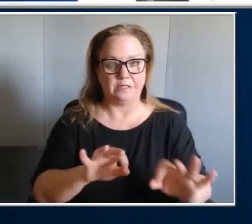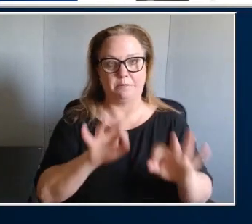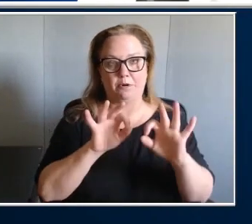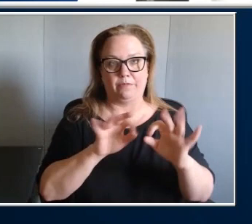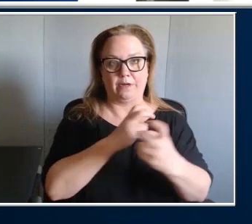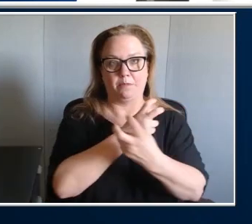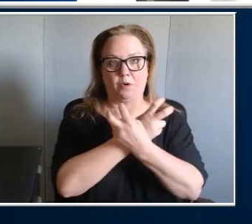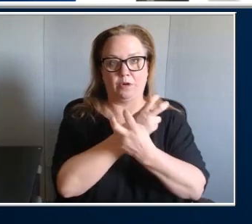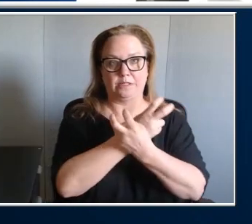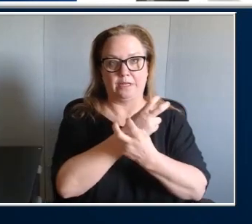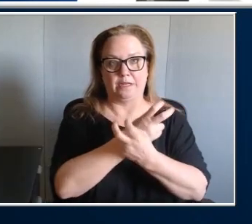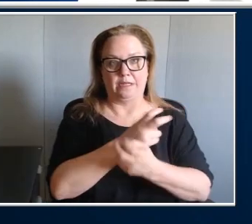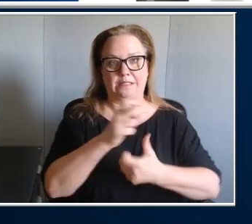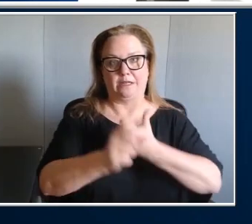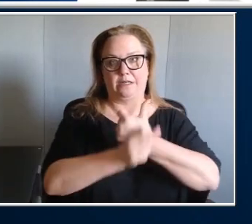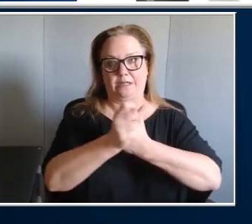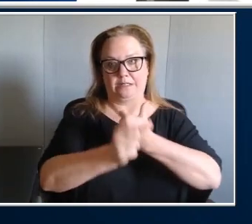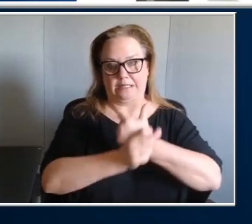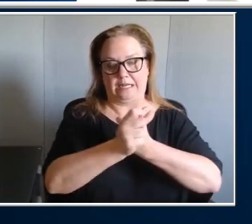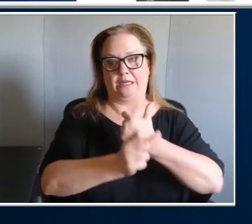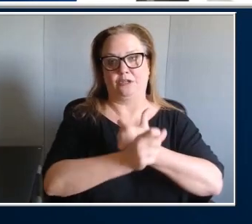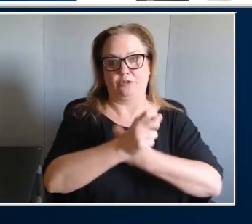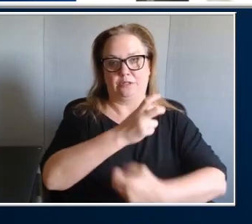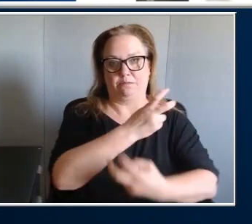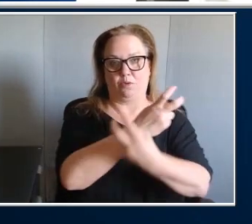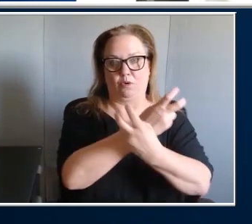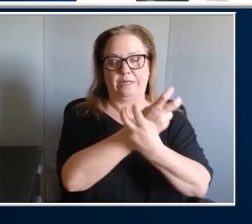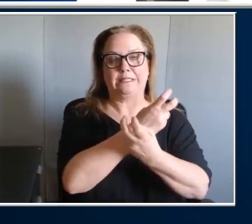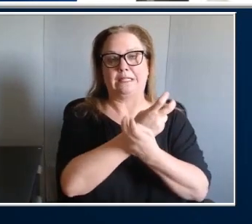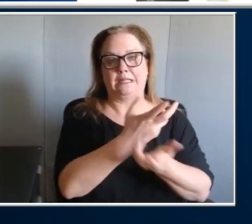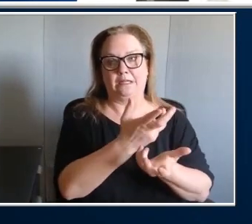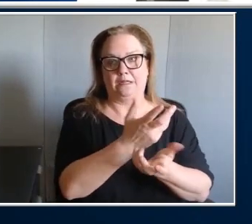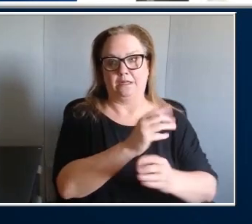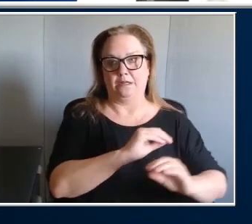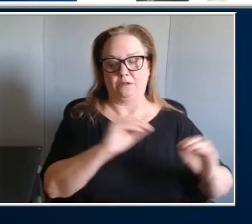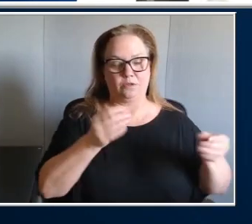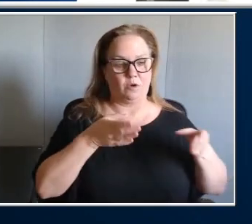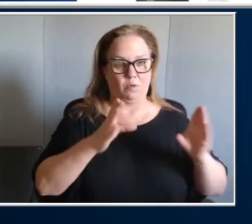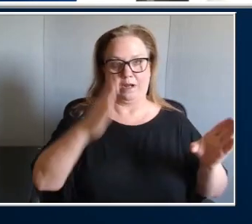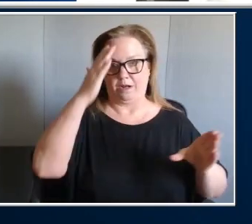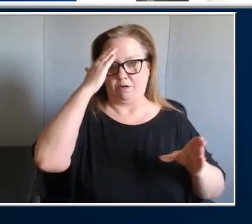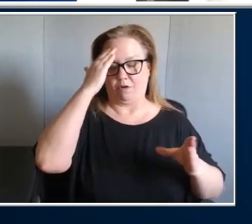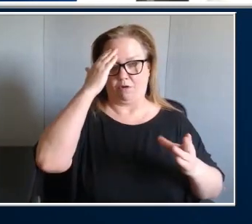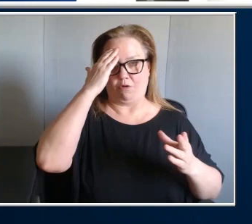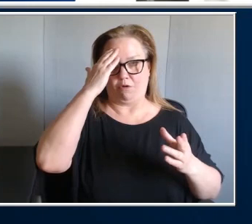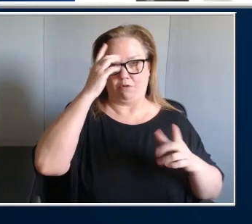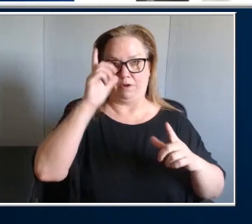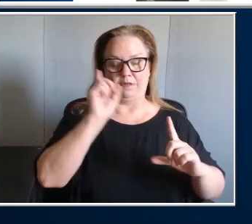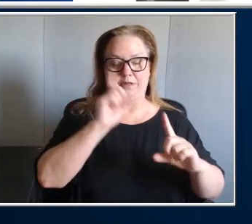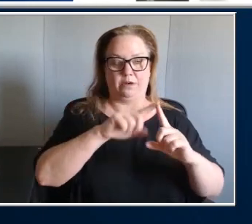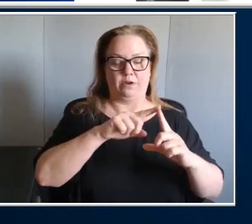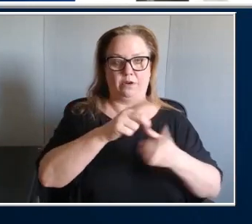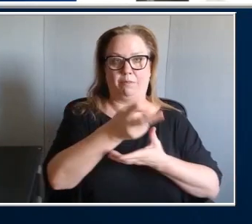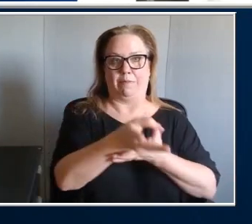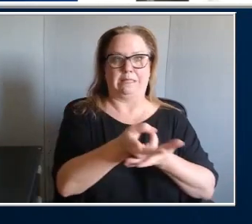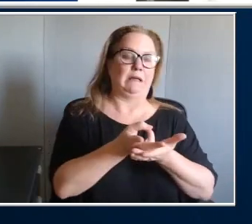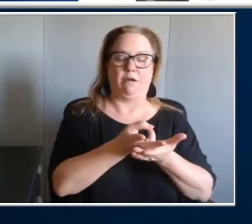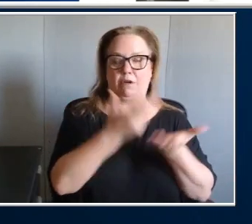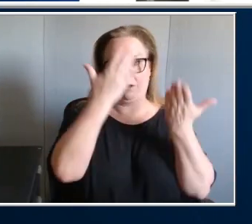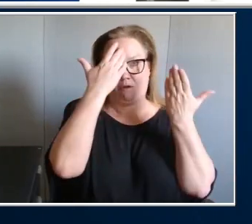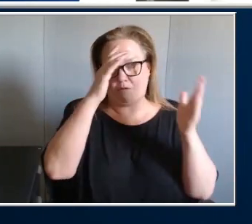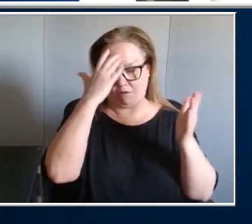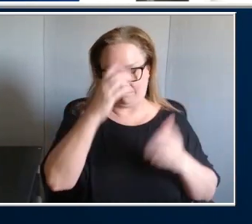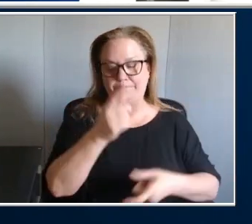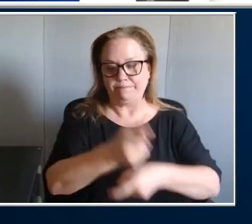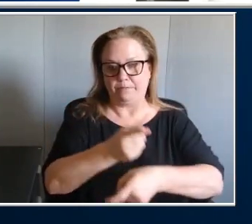that makes it a really dangerous poison, because there's no really way to know you're having it until you pass out, and then you don't really know it. Right, exactly.